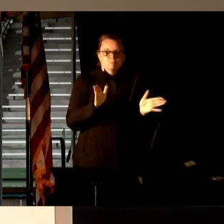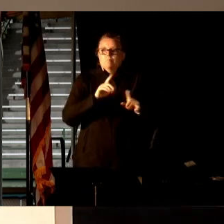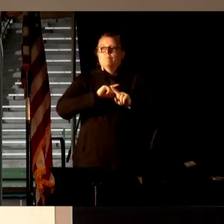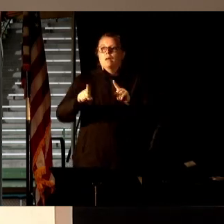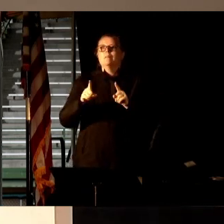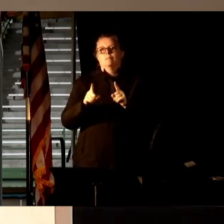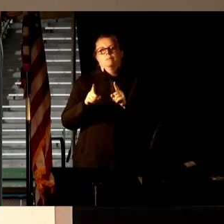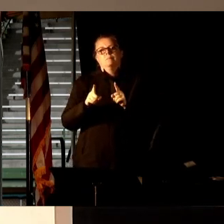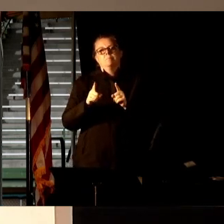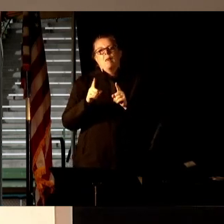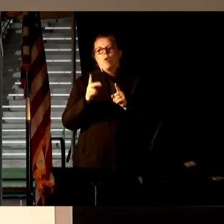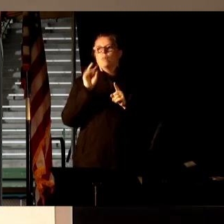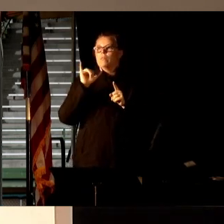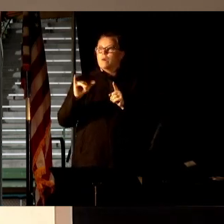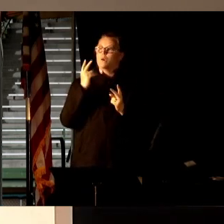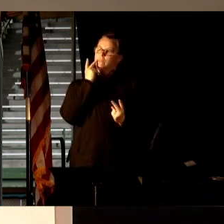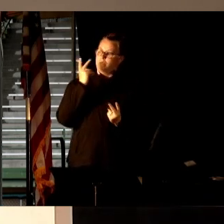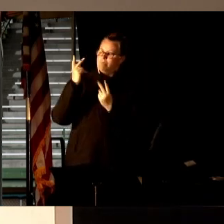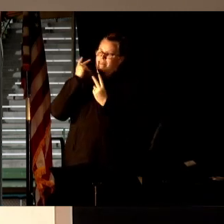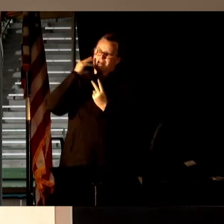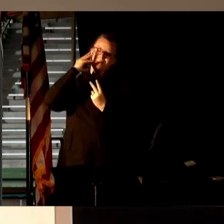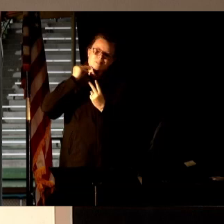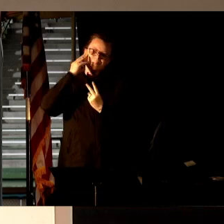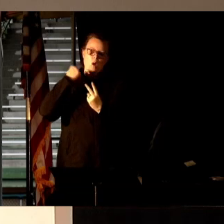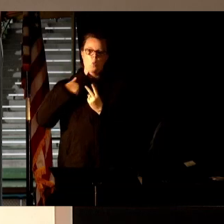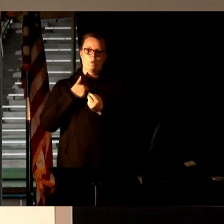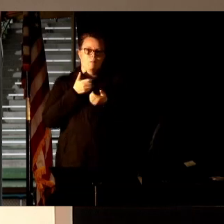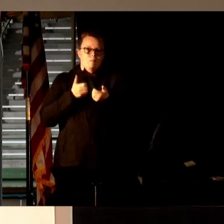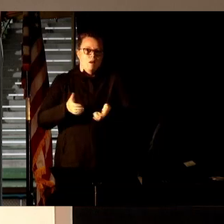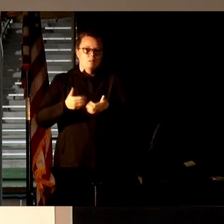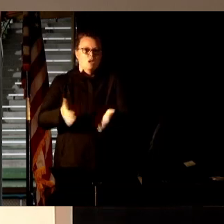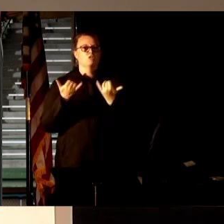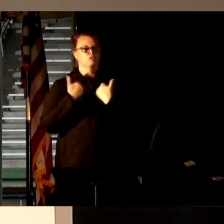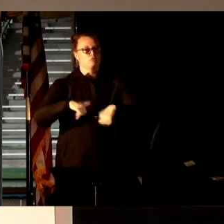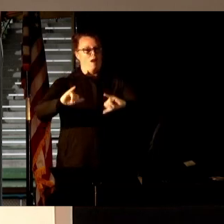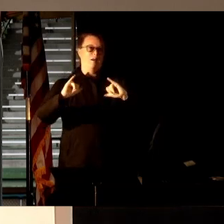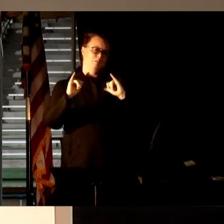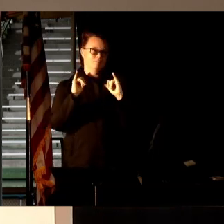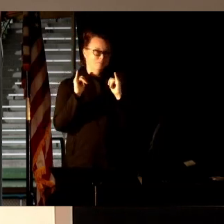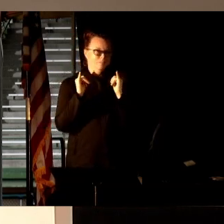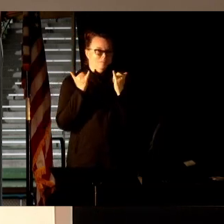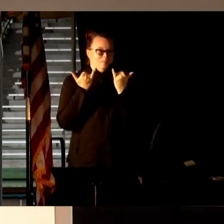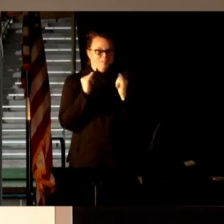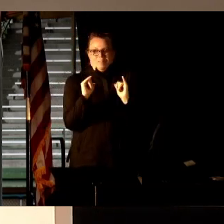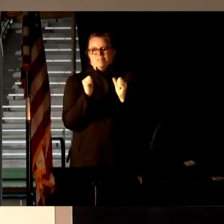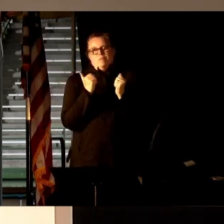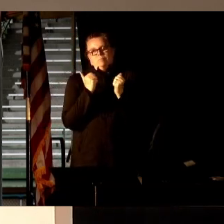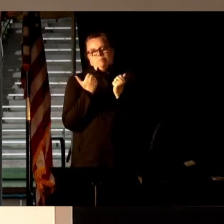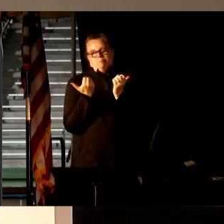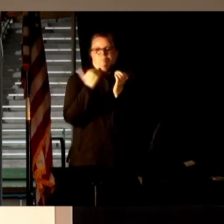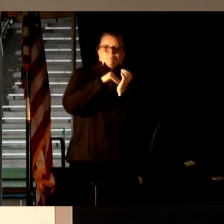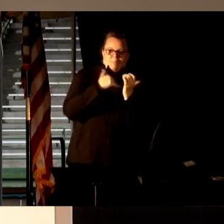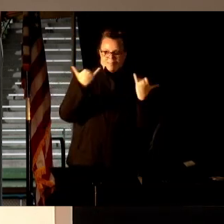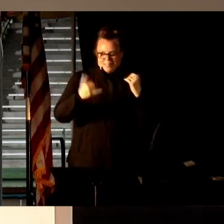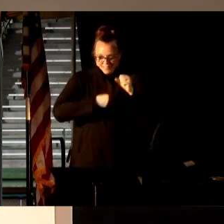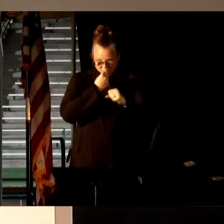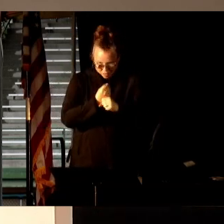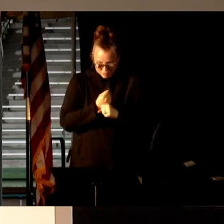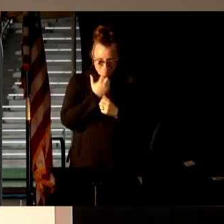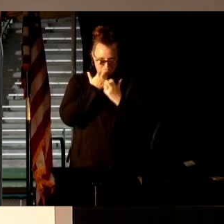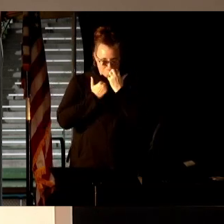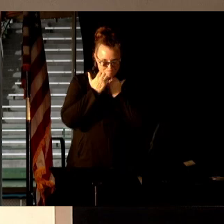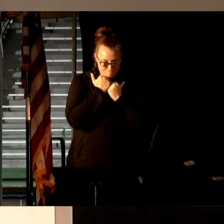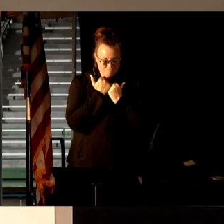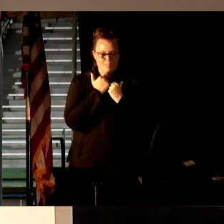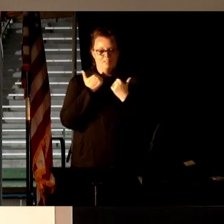lost. Those memories we have tried to reinvent and make this year. So much pressure. These last 3 months have gone